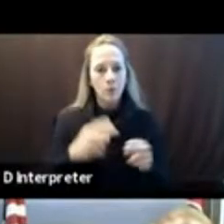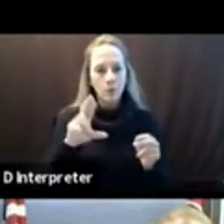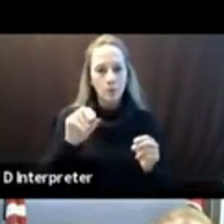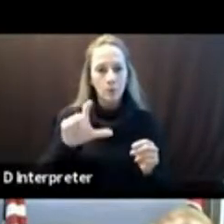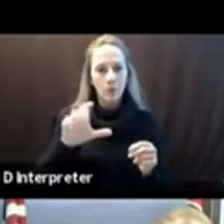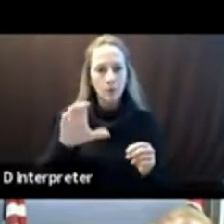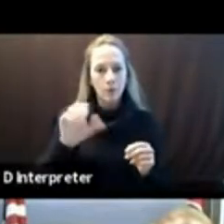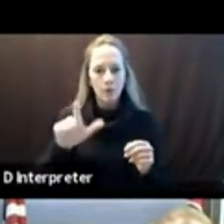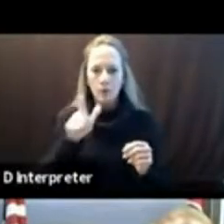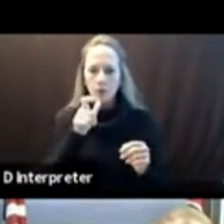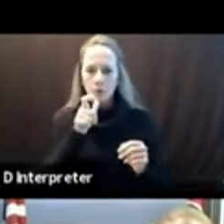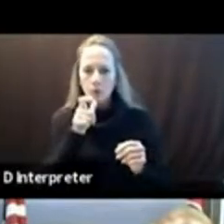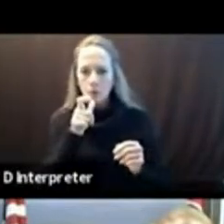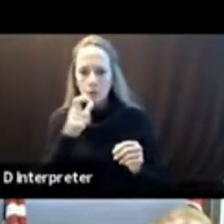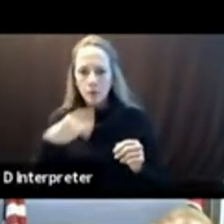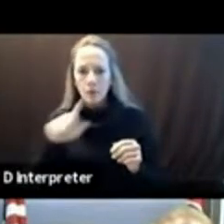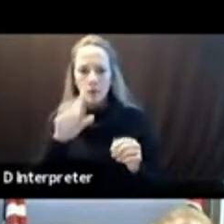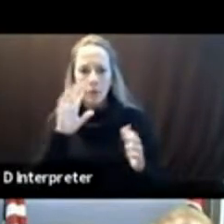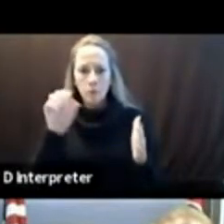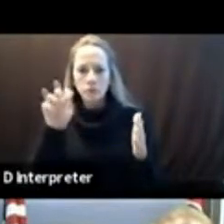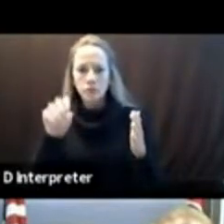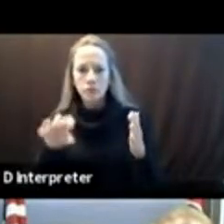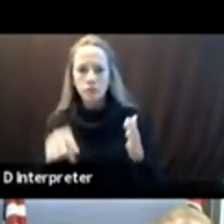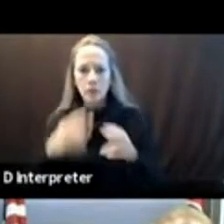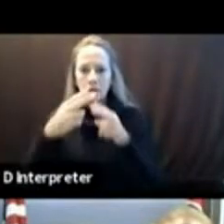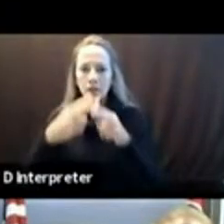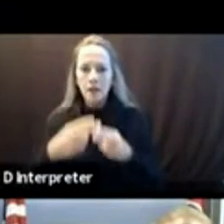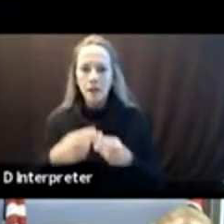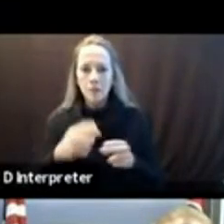is helping with our roll call today?